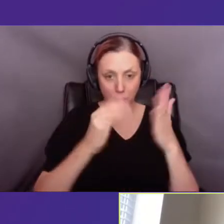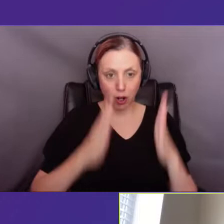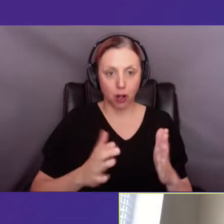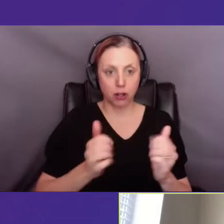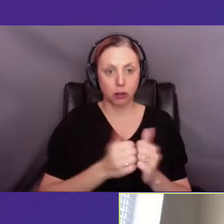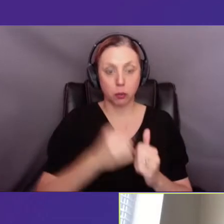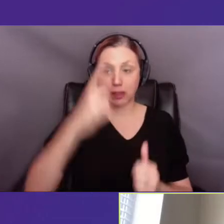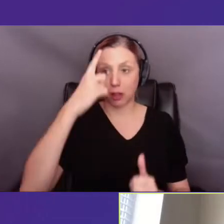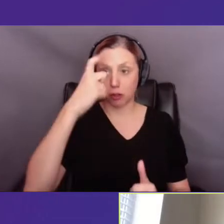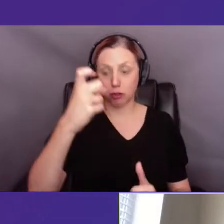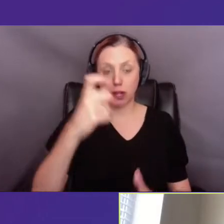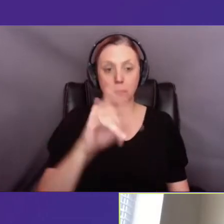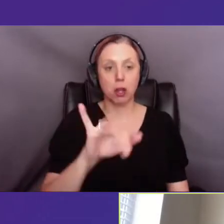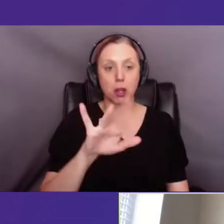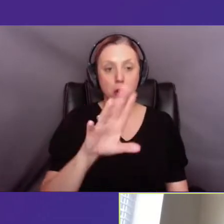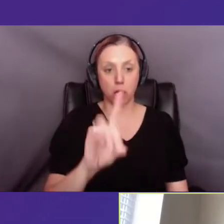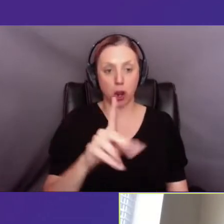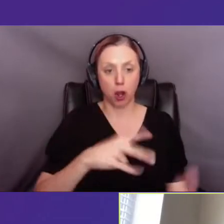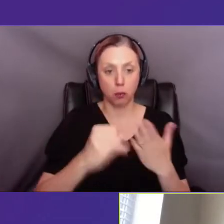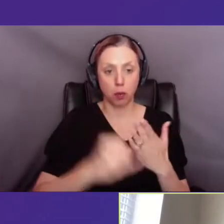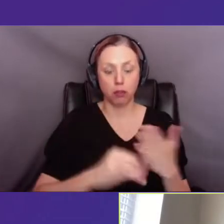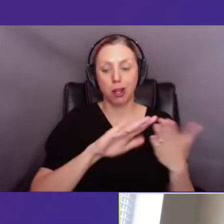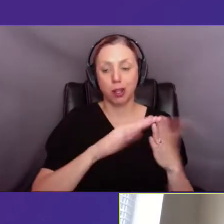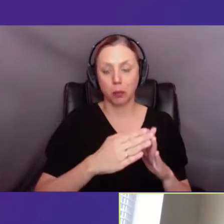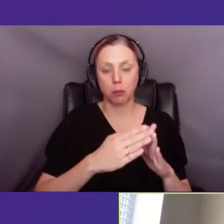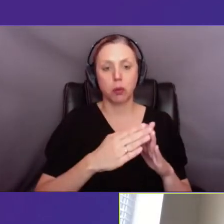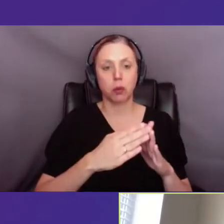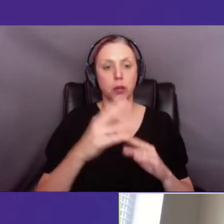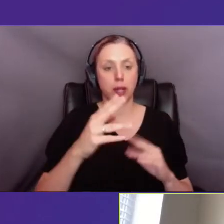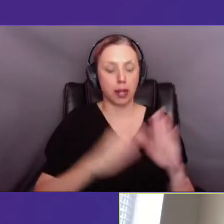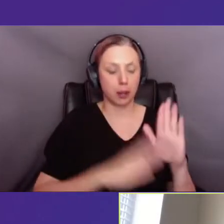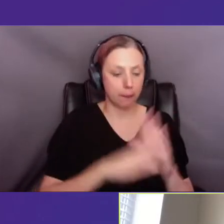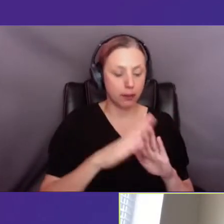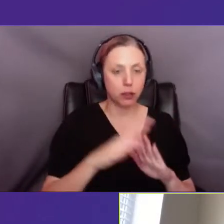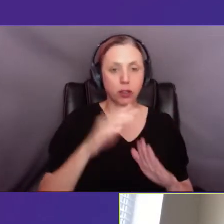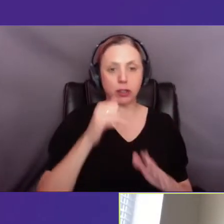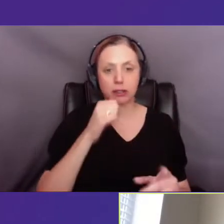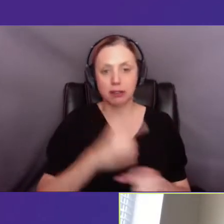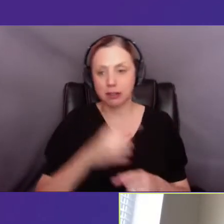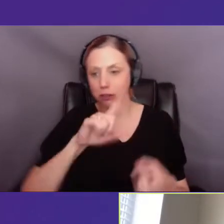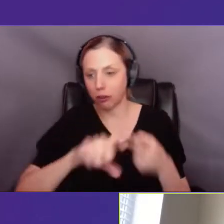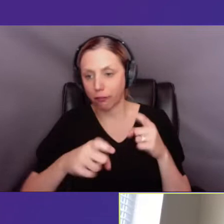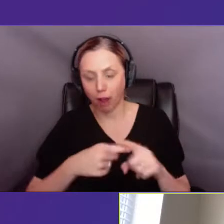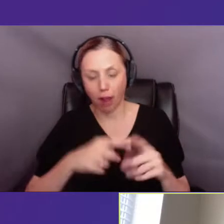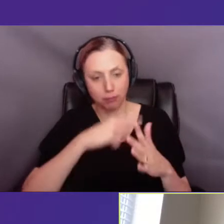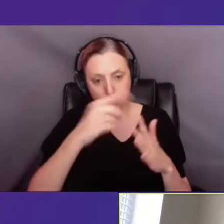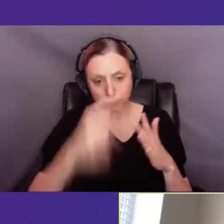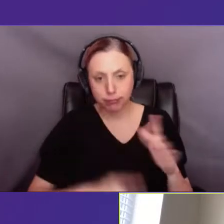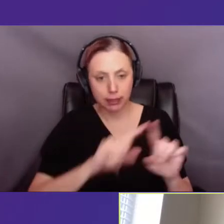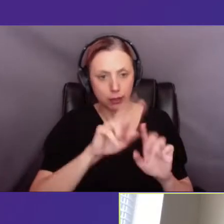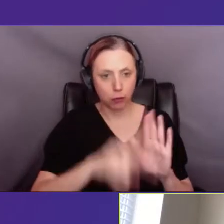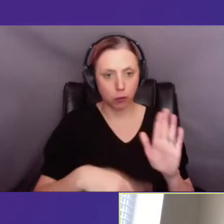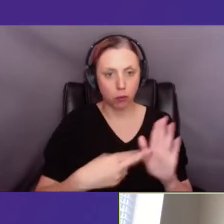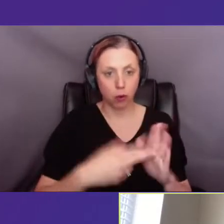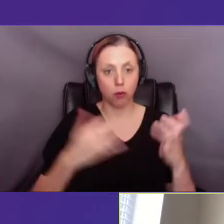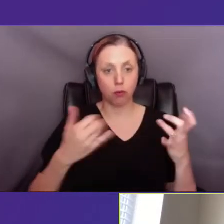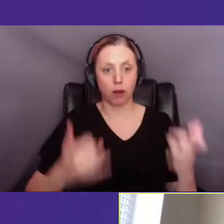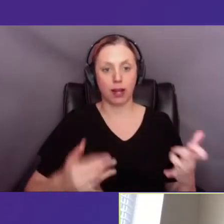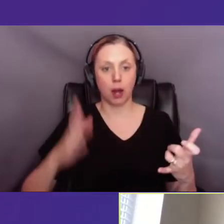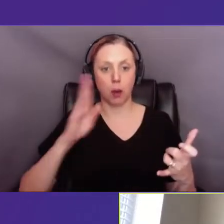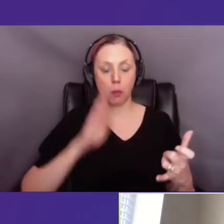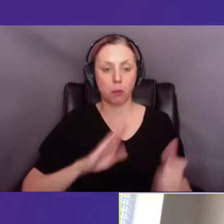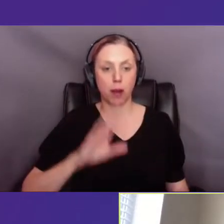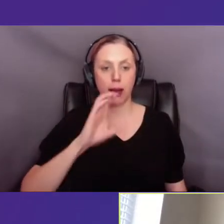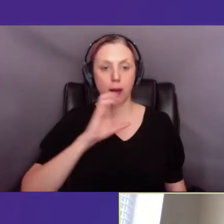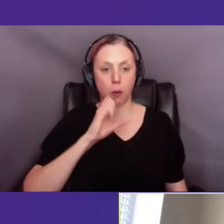Yard Project, a community builder, performer, sister, friend. Right now, I am wearing a brown and